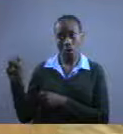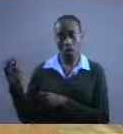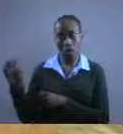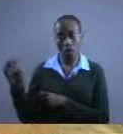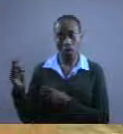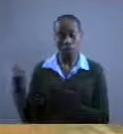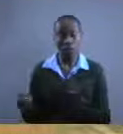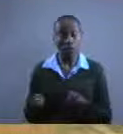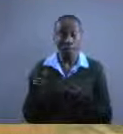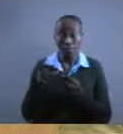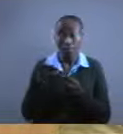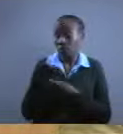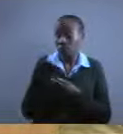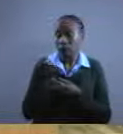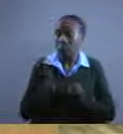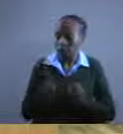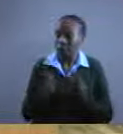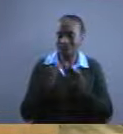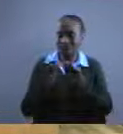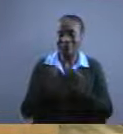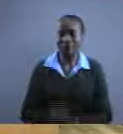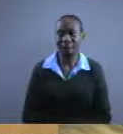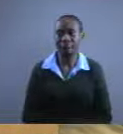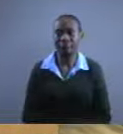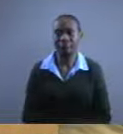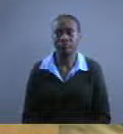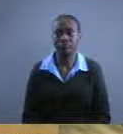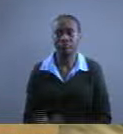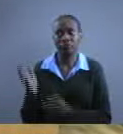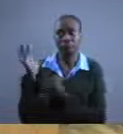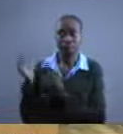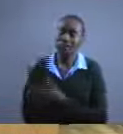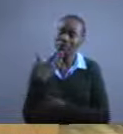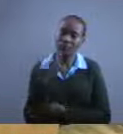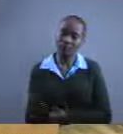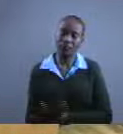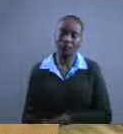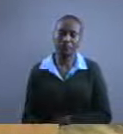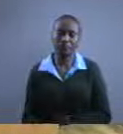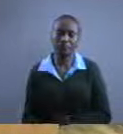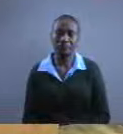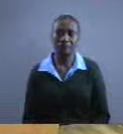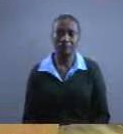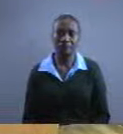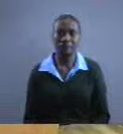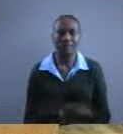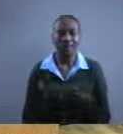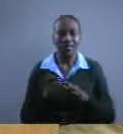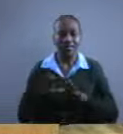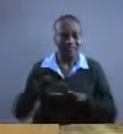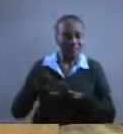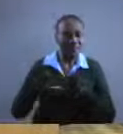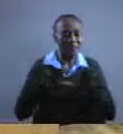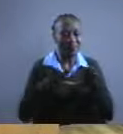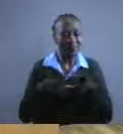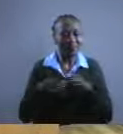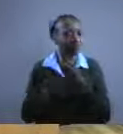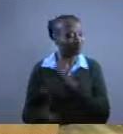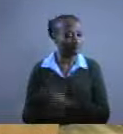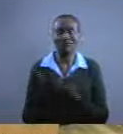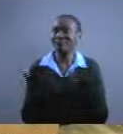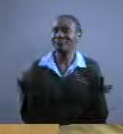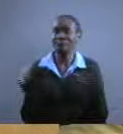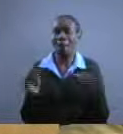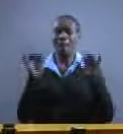the opportunity to do so. Thank you, Honorable Speaker. Democracy has prevailed. The masses